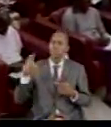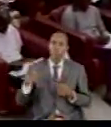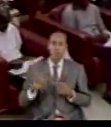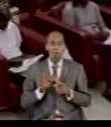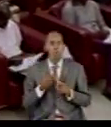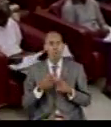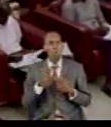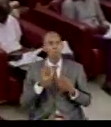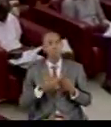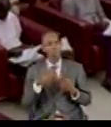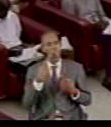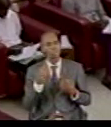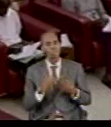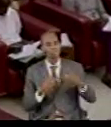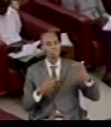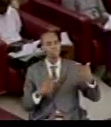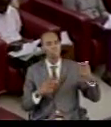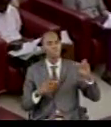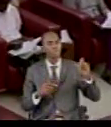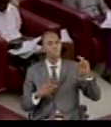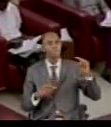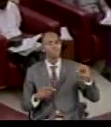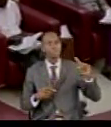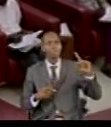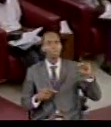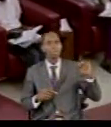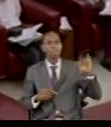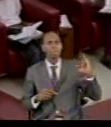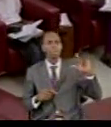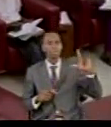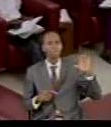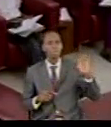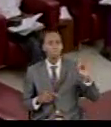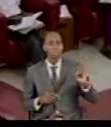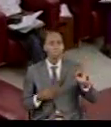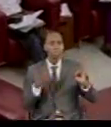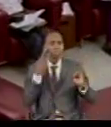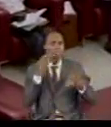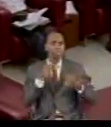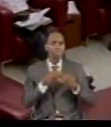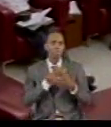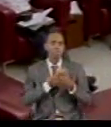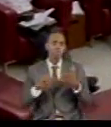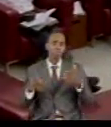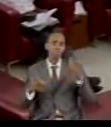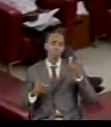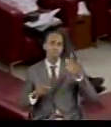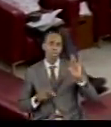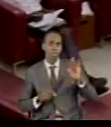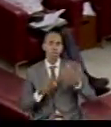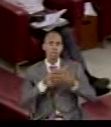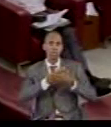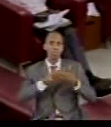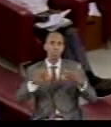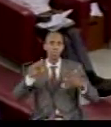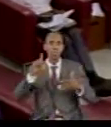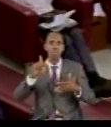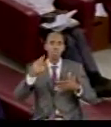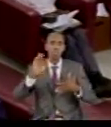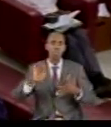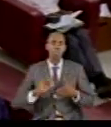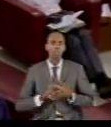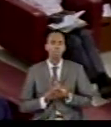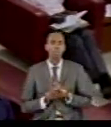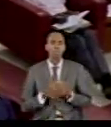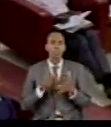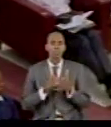come then? To the Jew or to the Gentile? Look at verse 29.